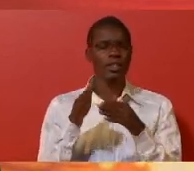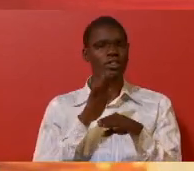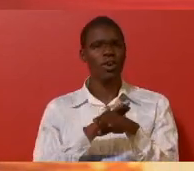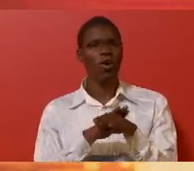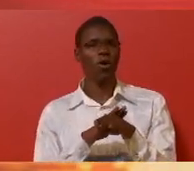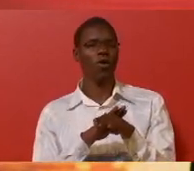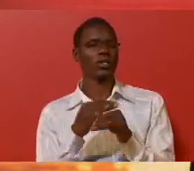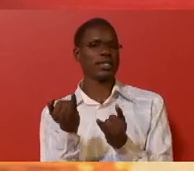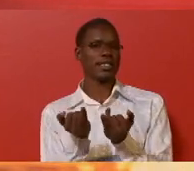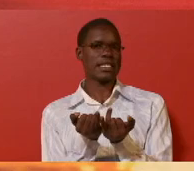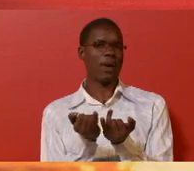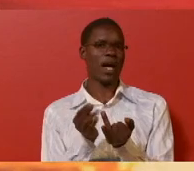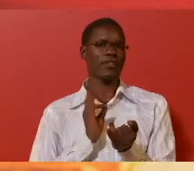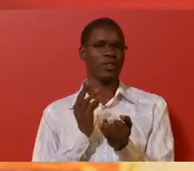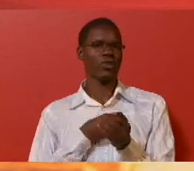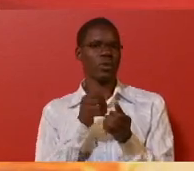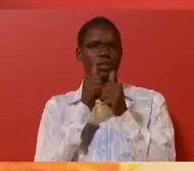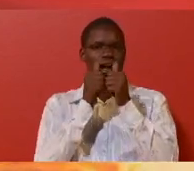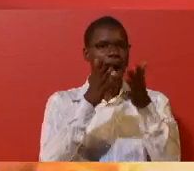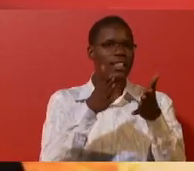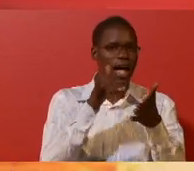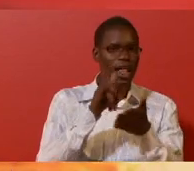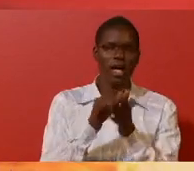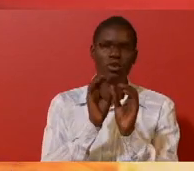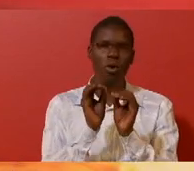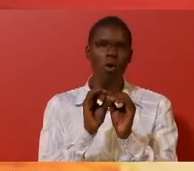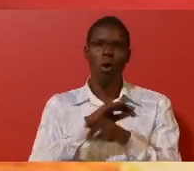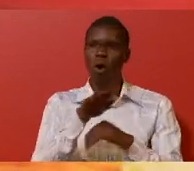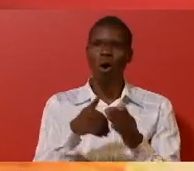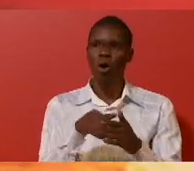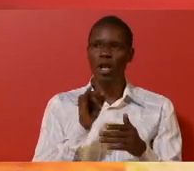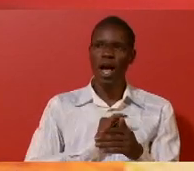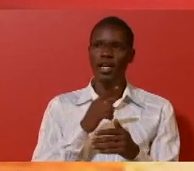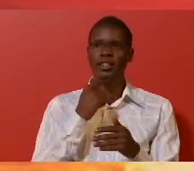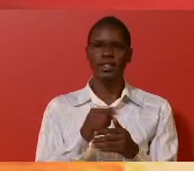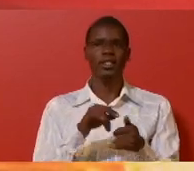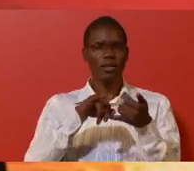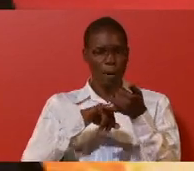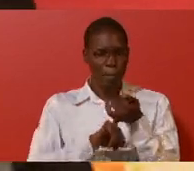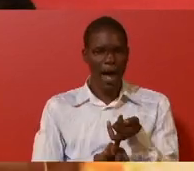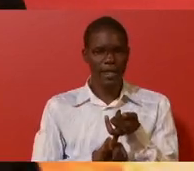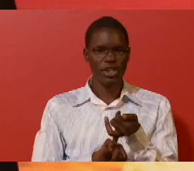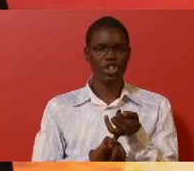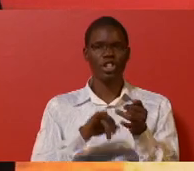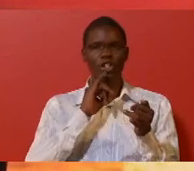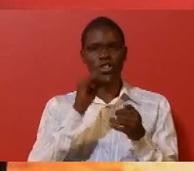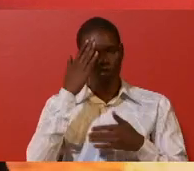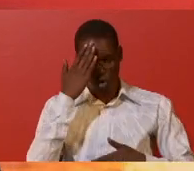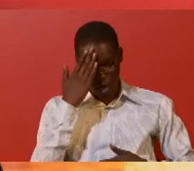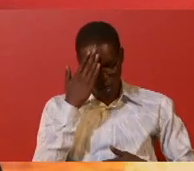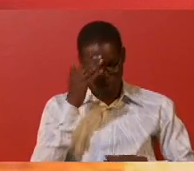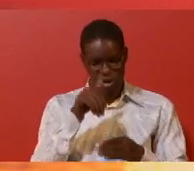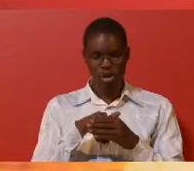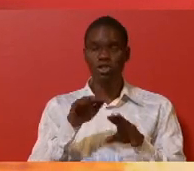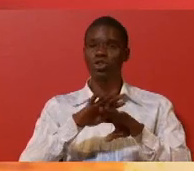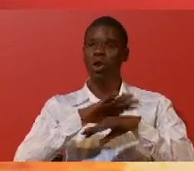tonight. We're not going to answer. All I have to say to you is that marriage is honorable among all. In